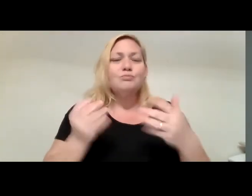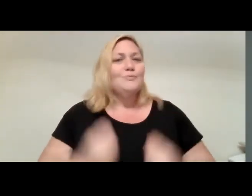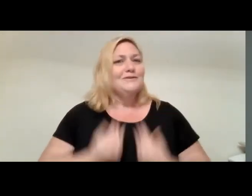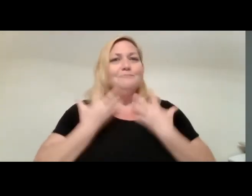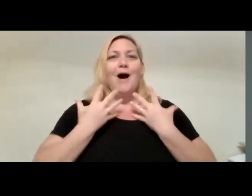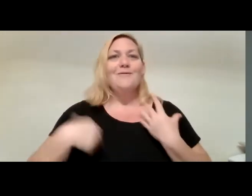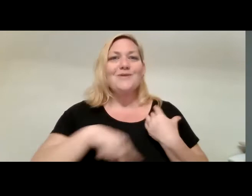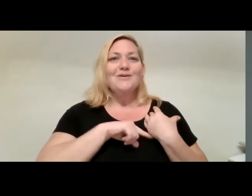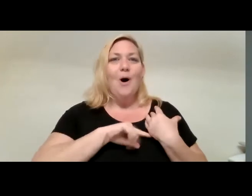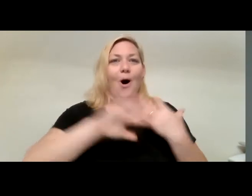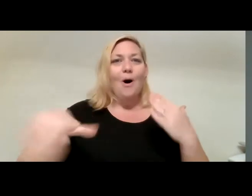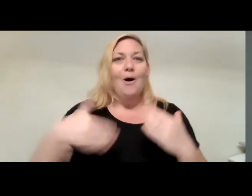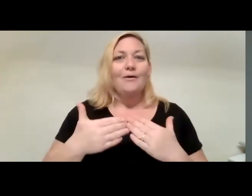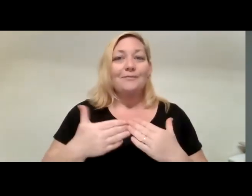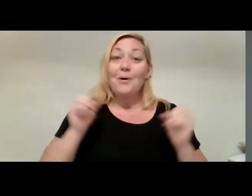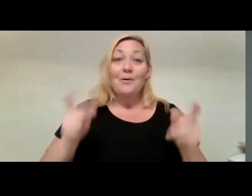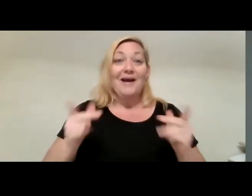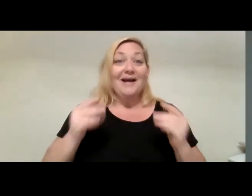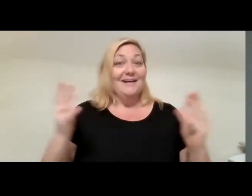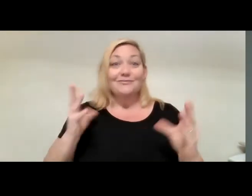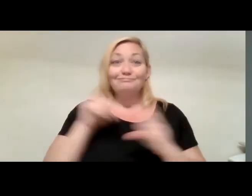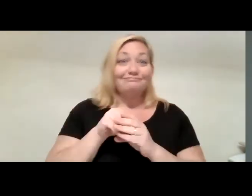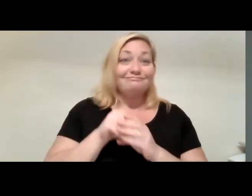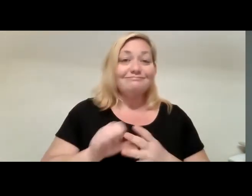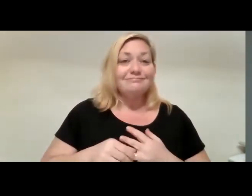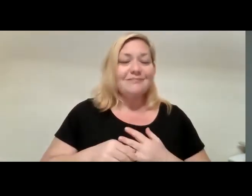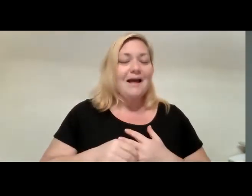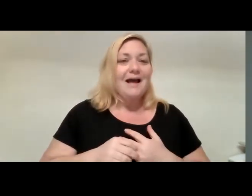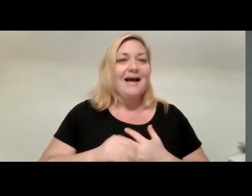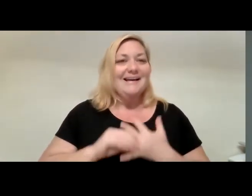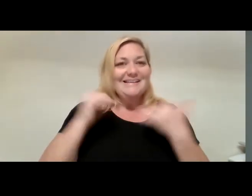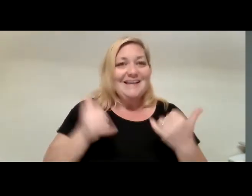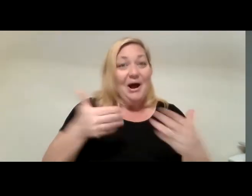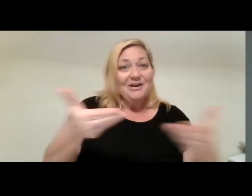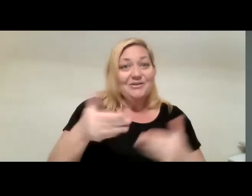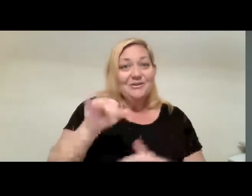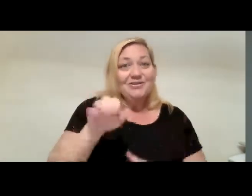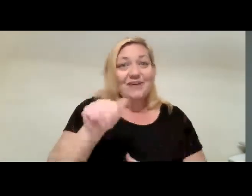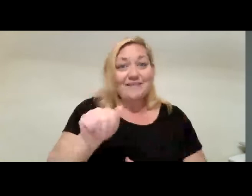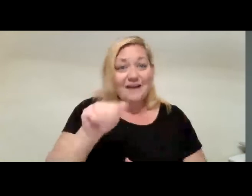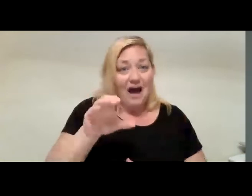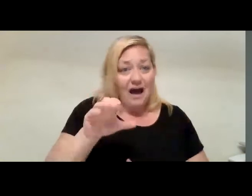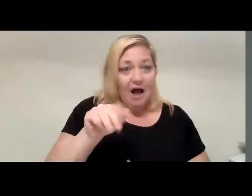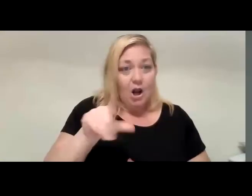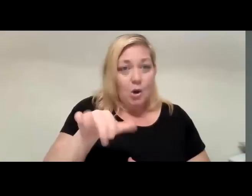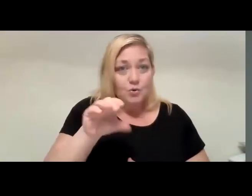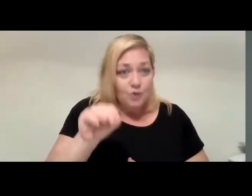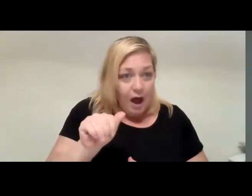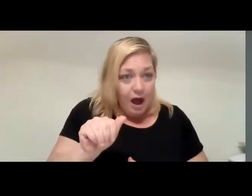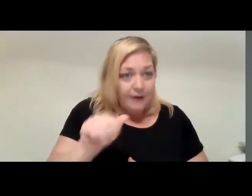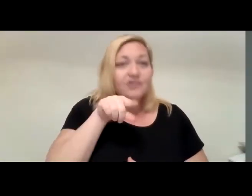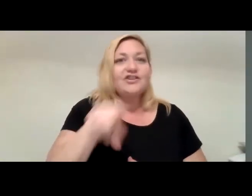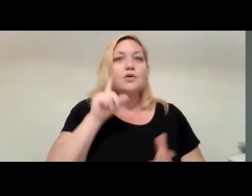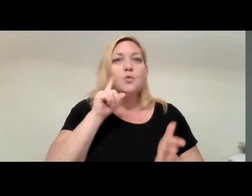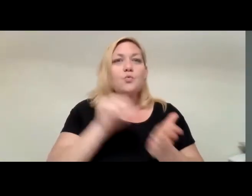us all. Okay, so let's jump into it. So I'd love to now introduce Jessica Caloza. She is recording secretary